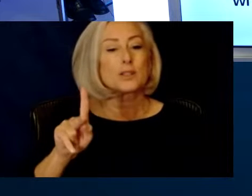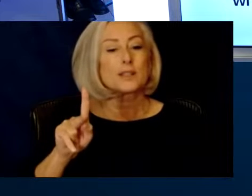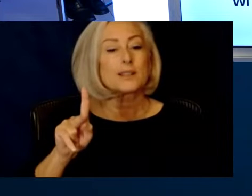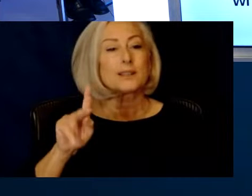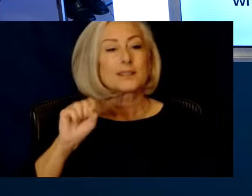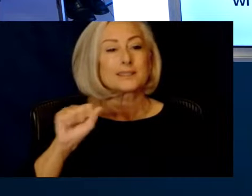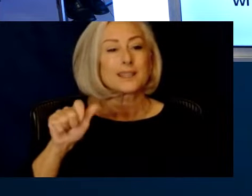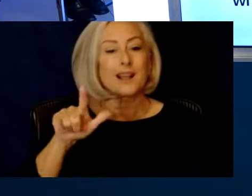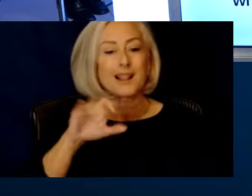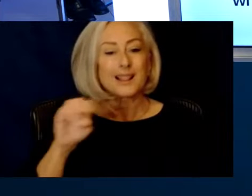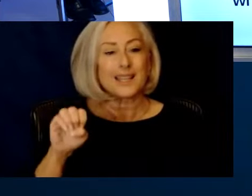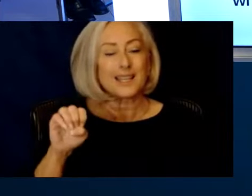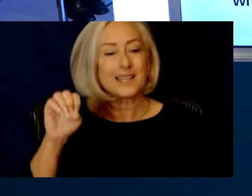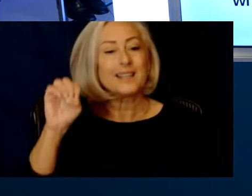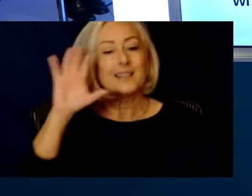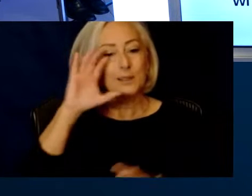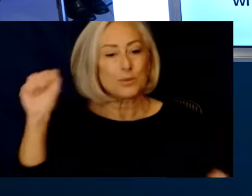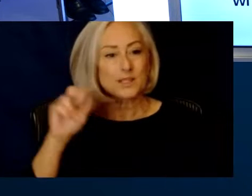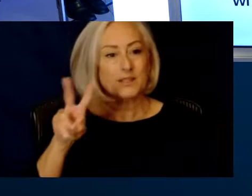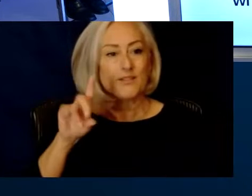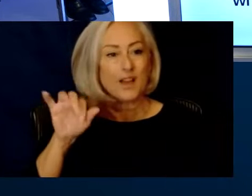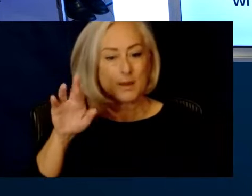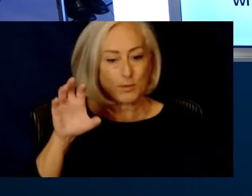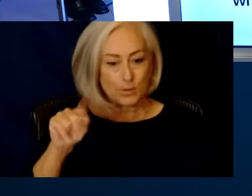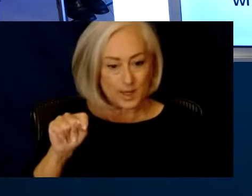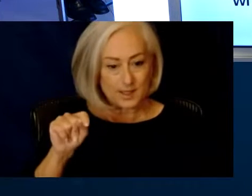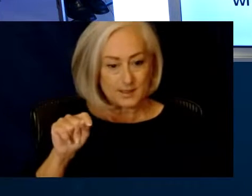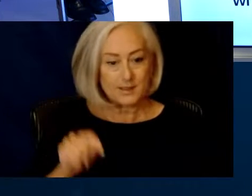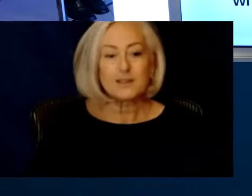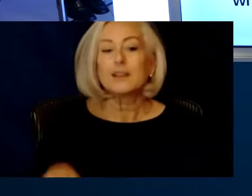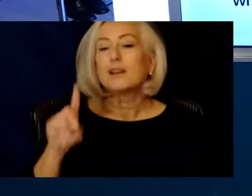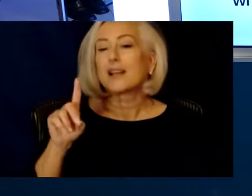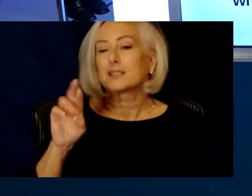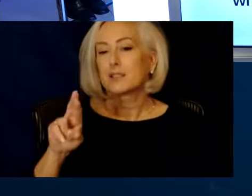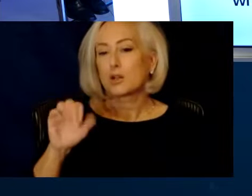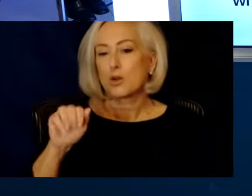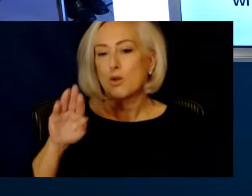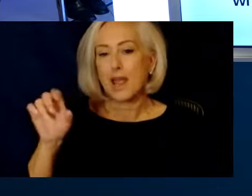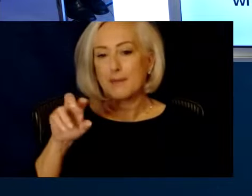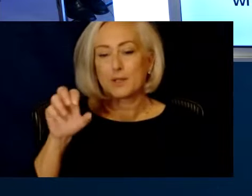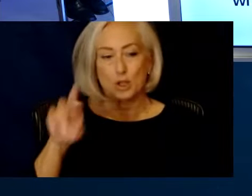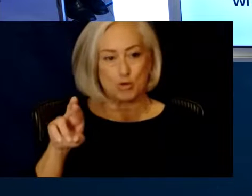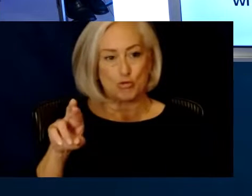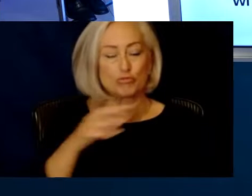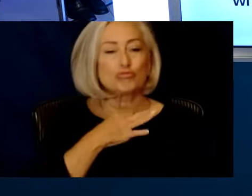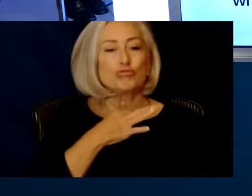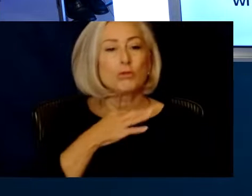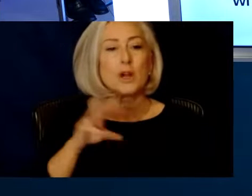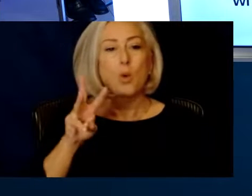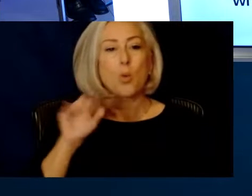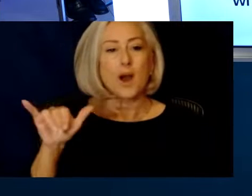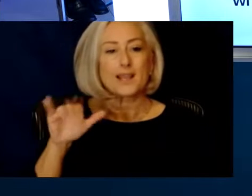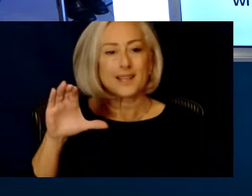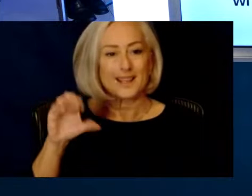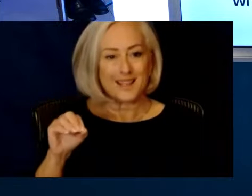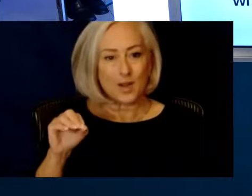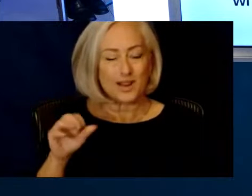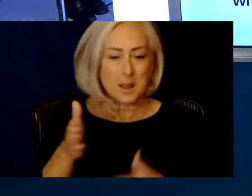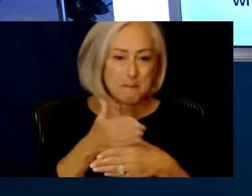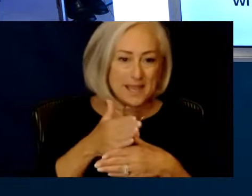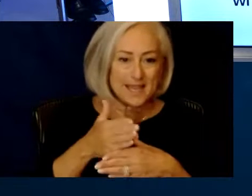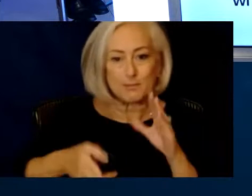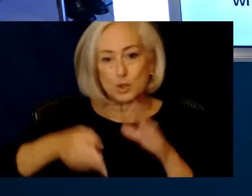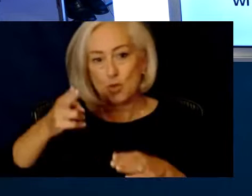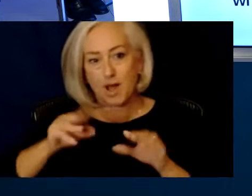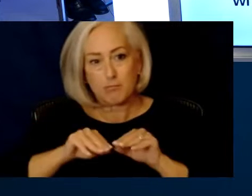Wyandotte County, and Dr. Carlton Abner. Patrick and Dr. Abner, Wyandotte County has been in the medium to high transmissible rate for COVID